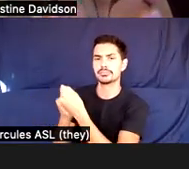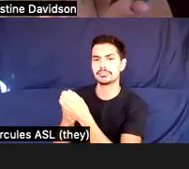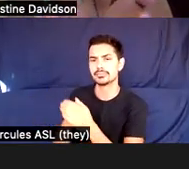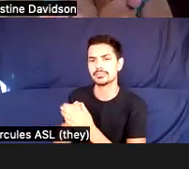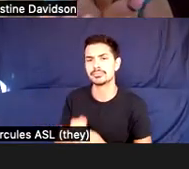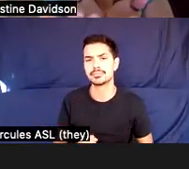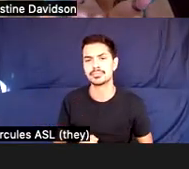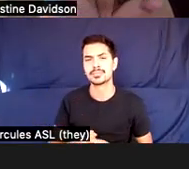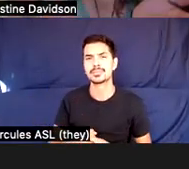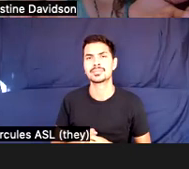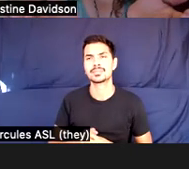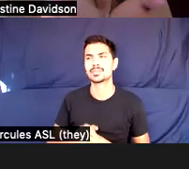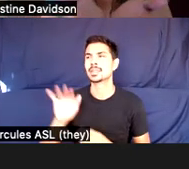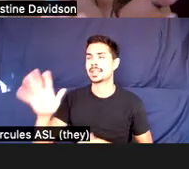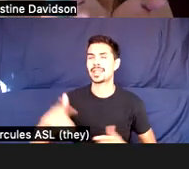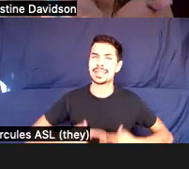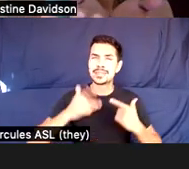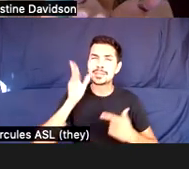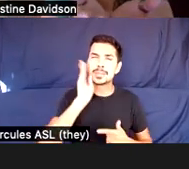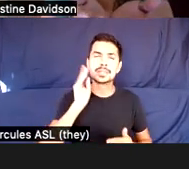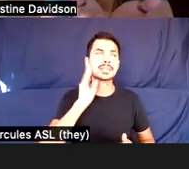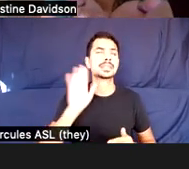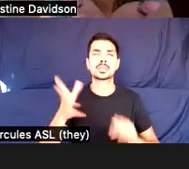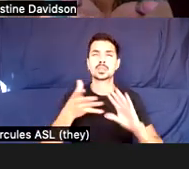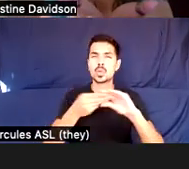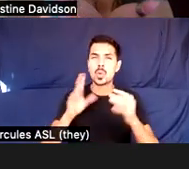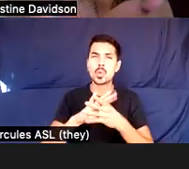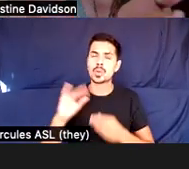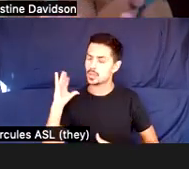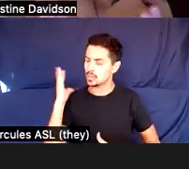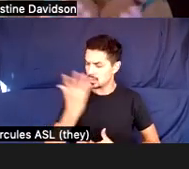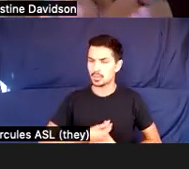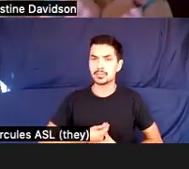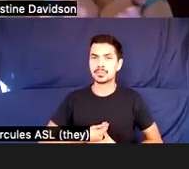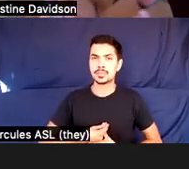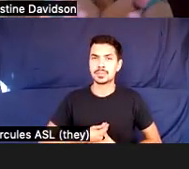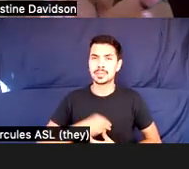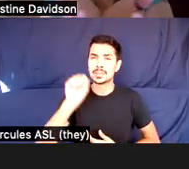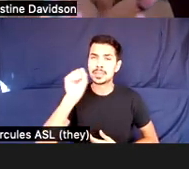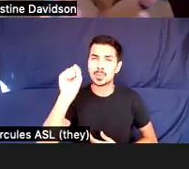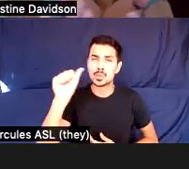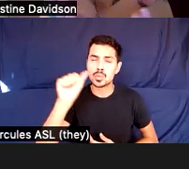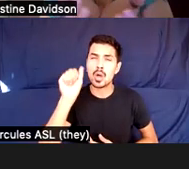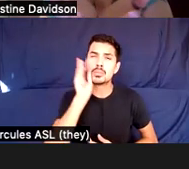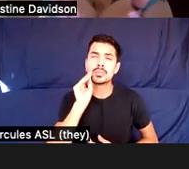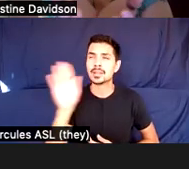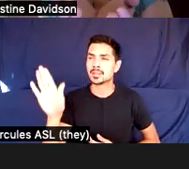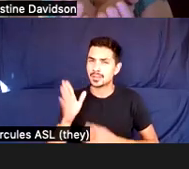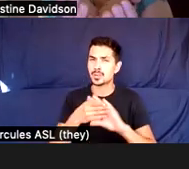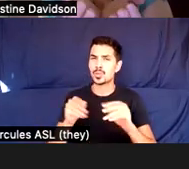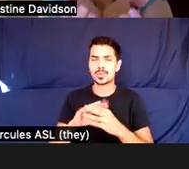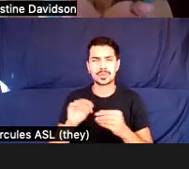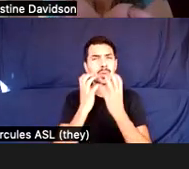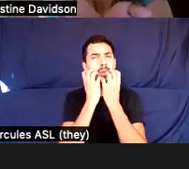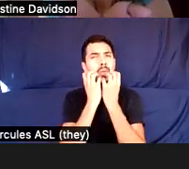the lived experiences of people who have experienced sexual assault. Their stories are sacred, and we're going to be carrying